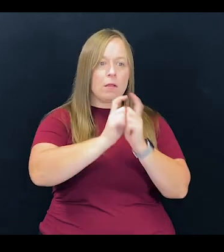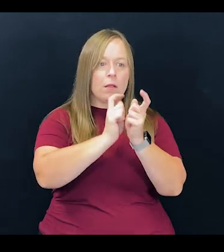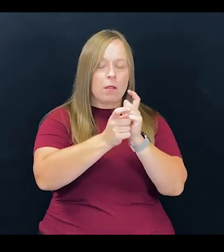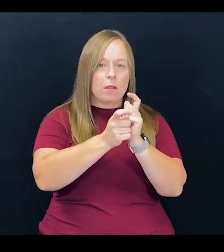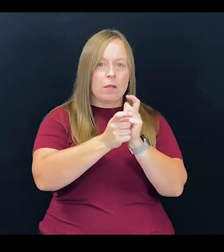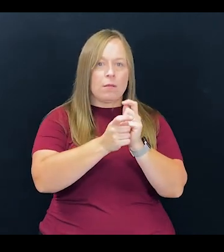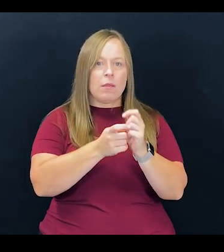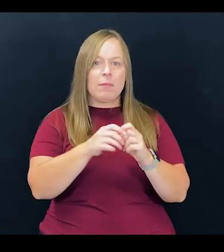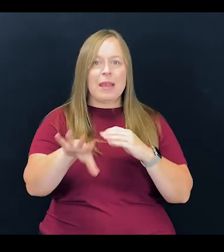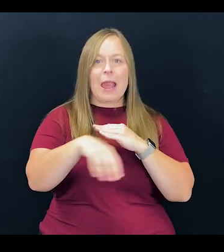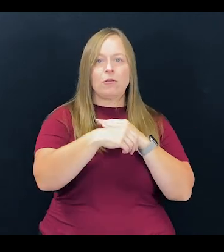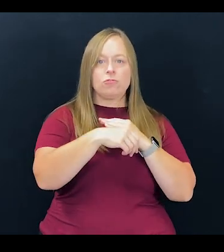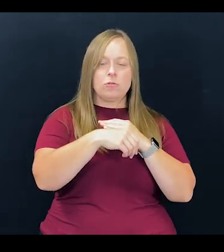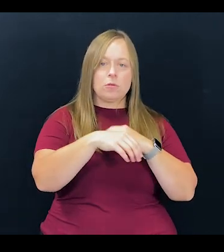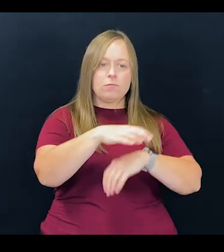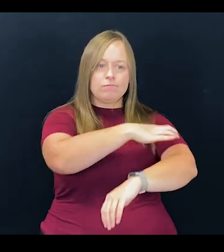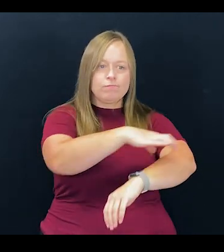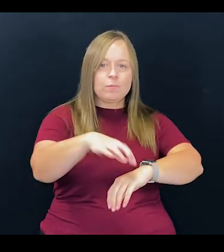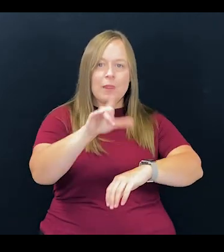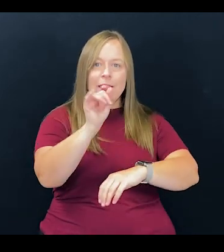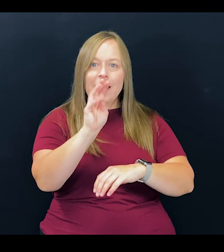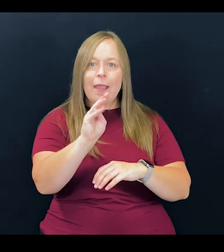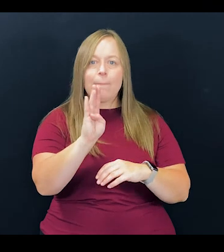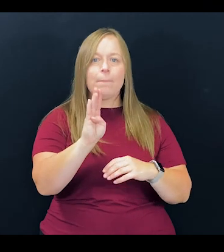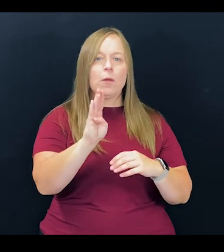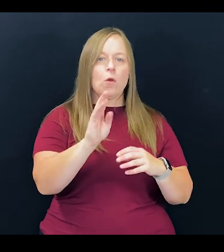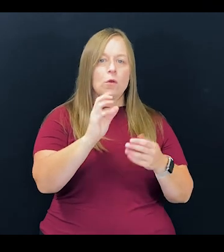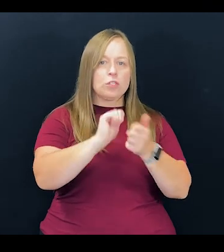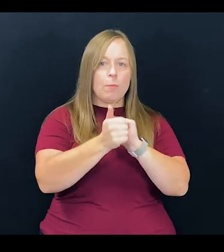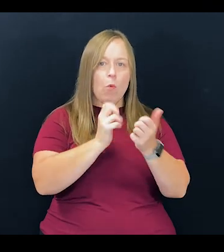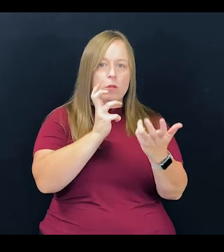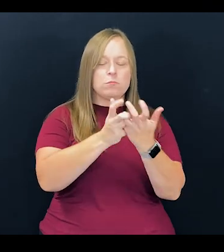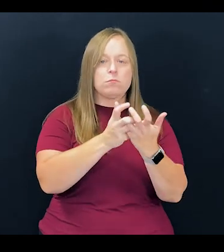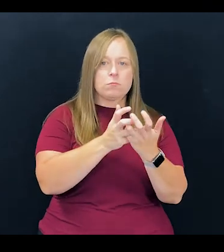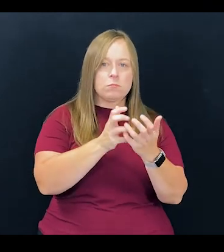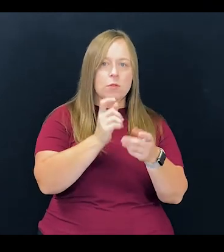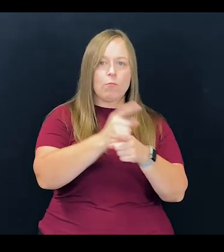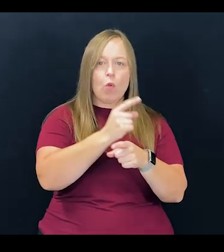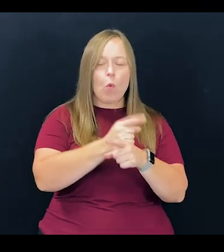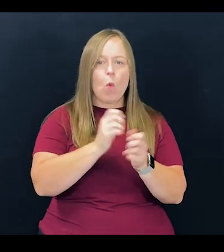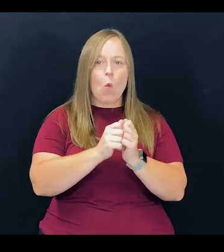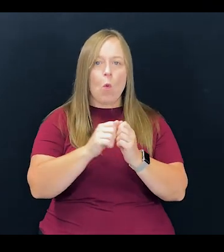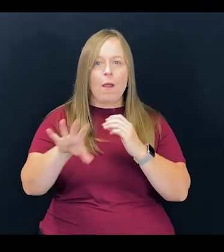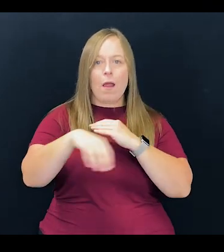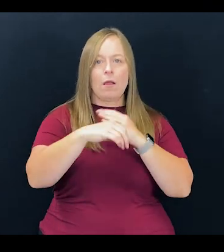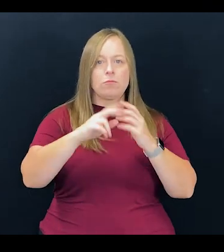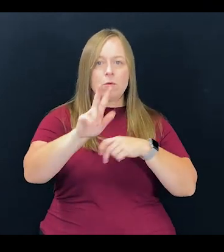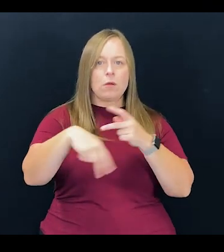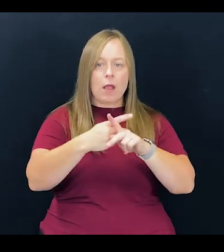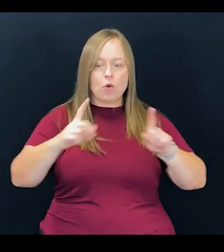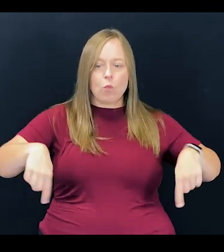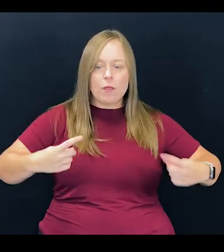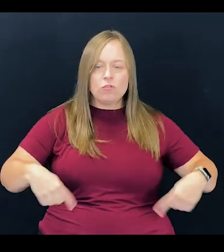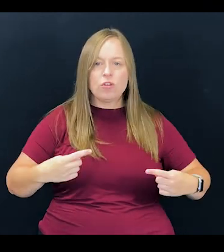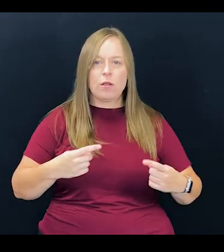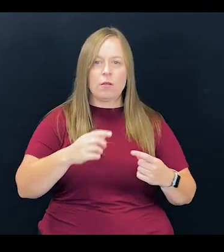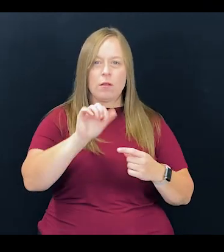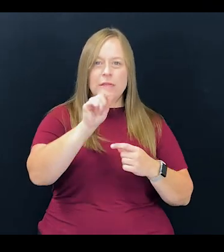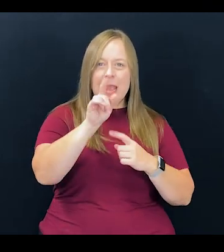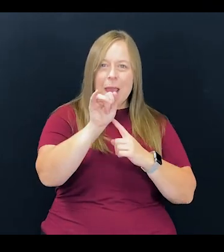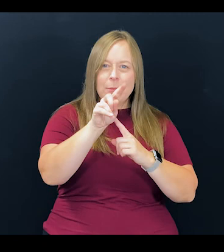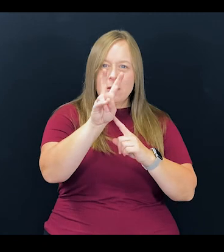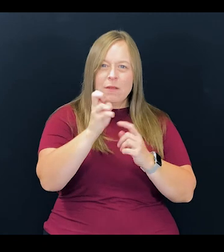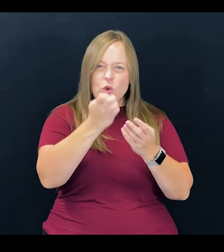it is prosthetic limbs that are sports appropriate, adaptive wheelchairs,